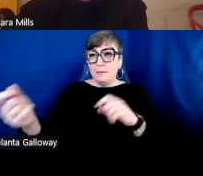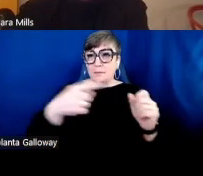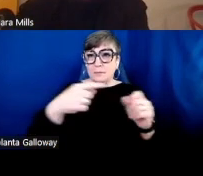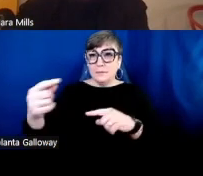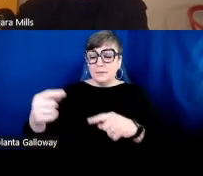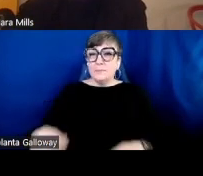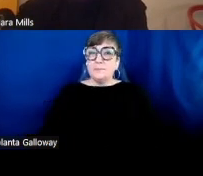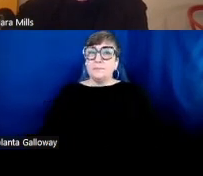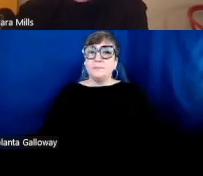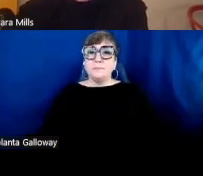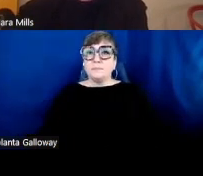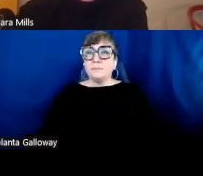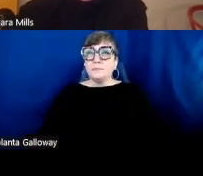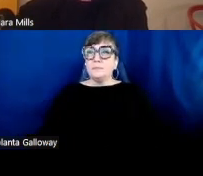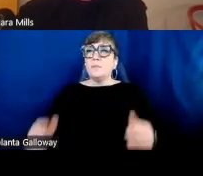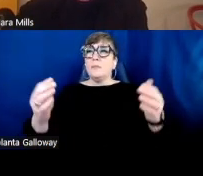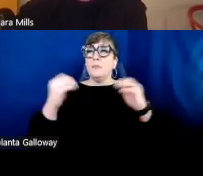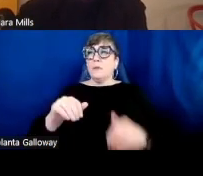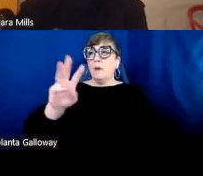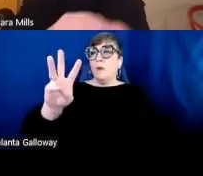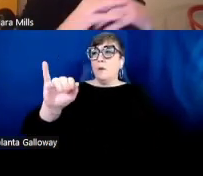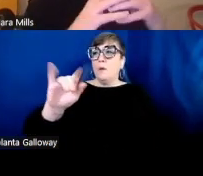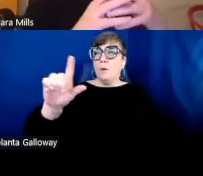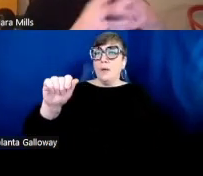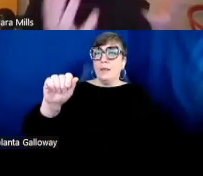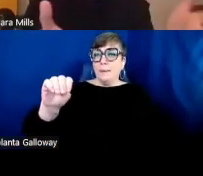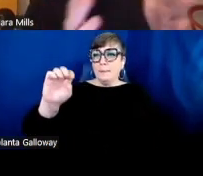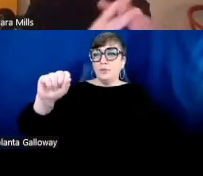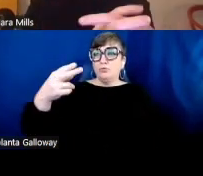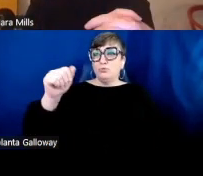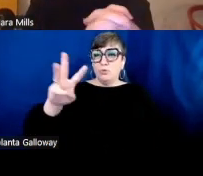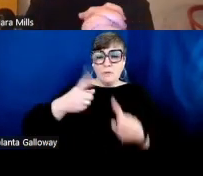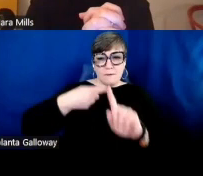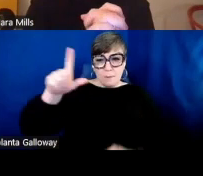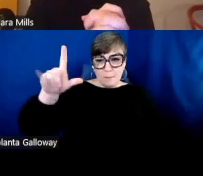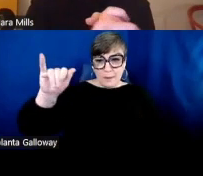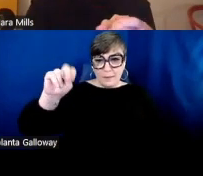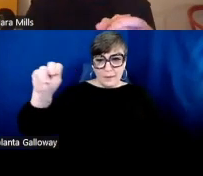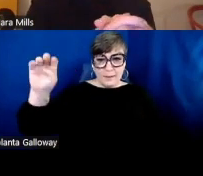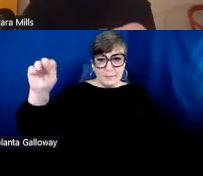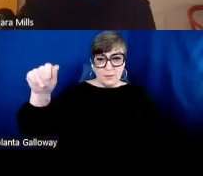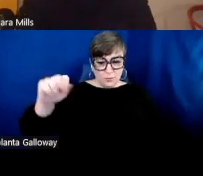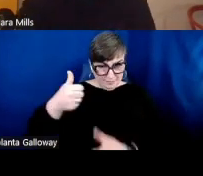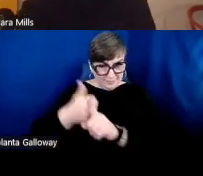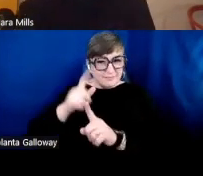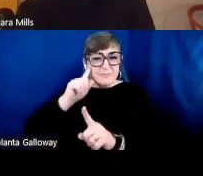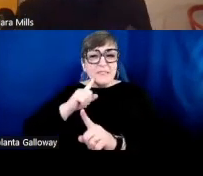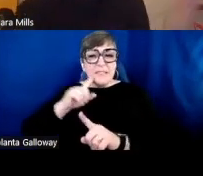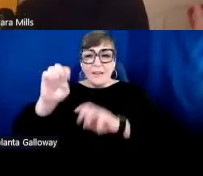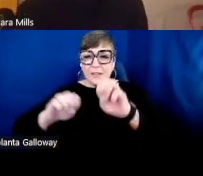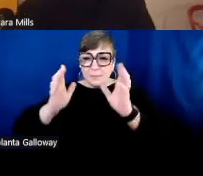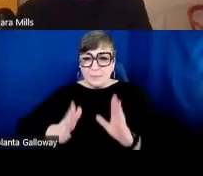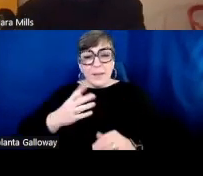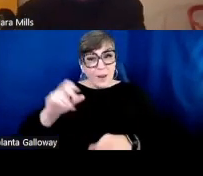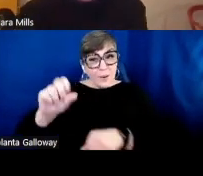um william shaw of lynn massachusetts was um locally known as a deaf experimenter and general electric employee